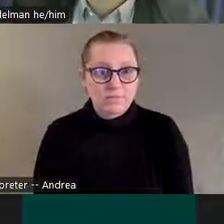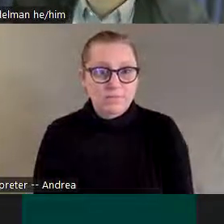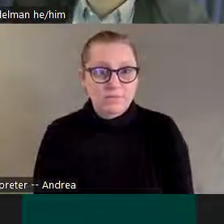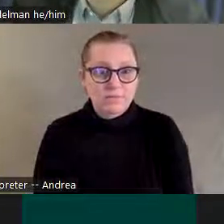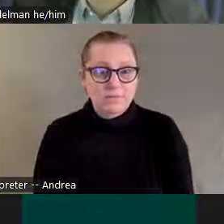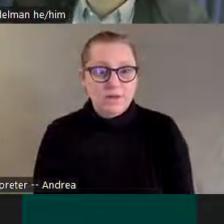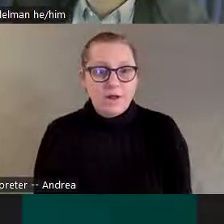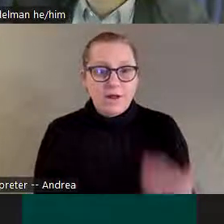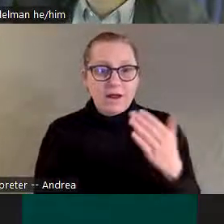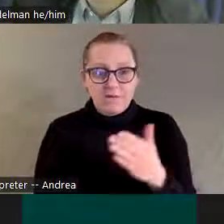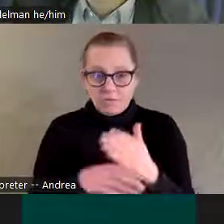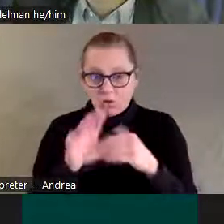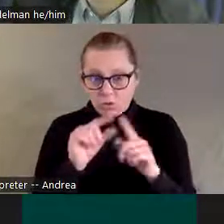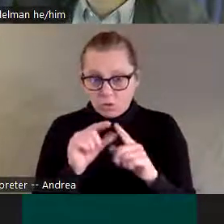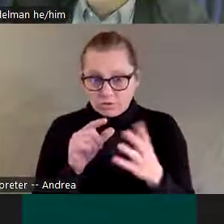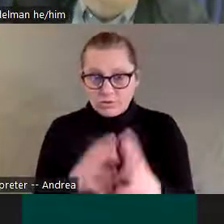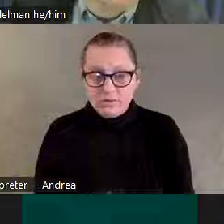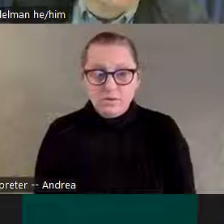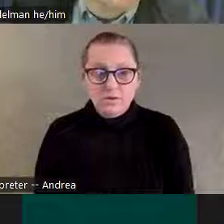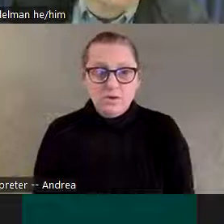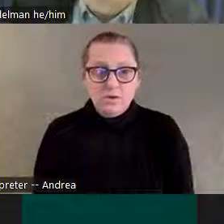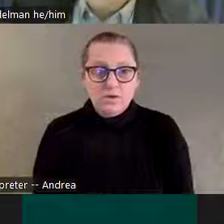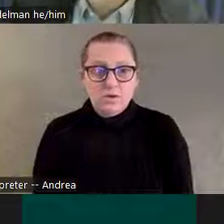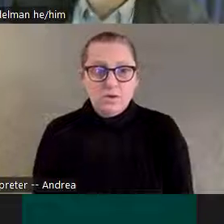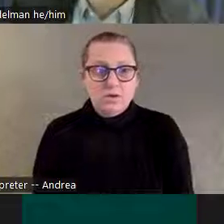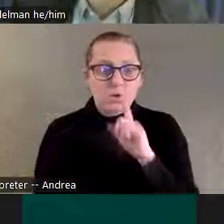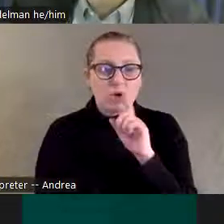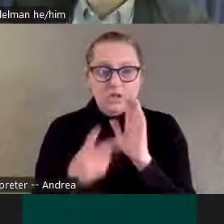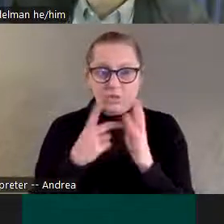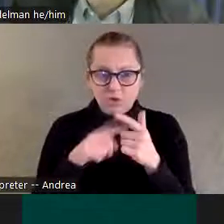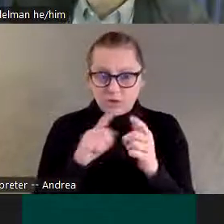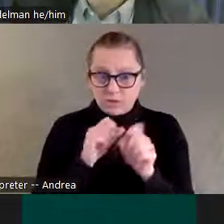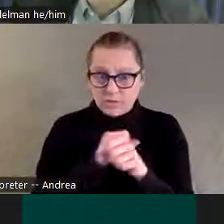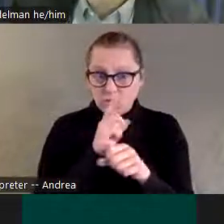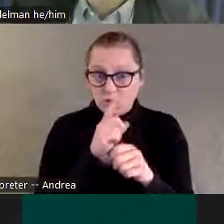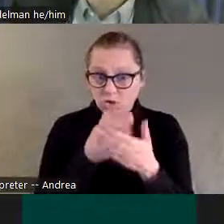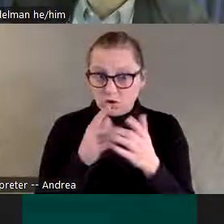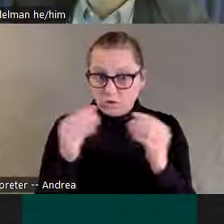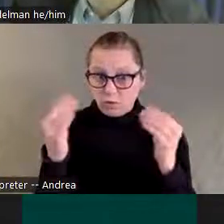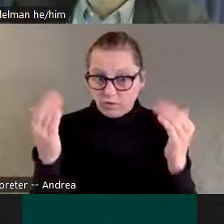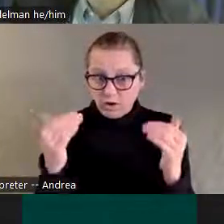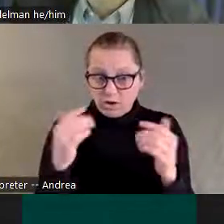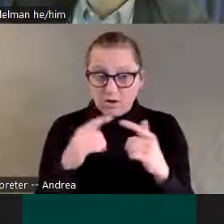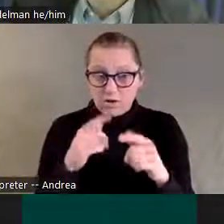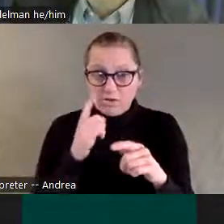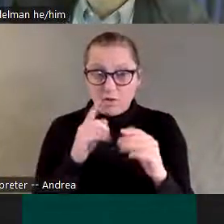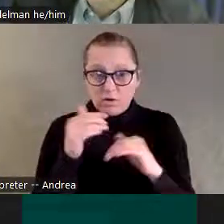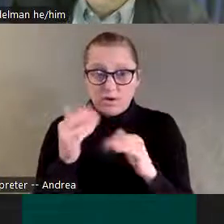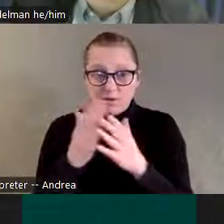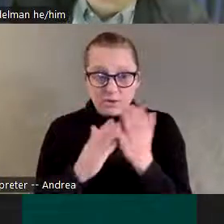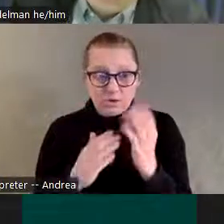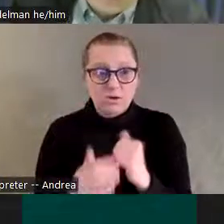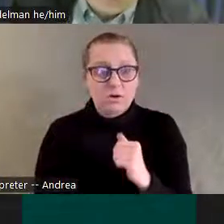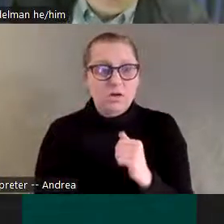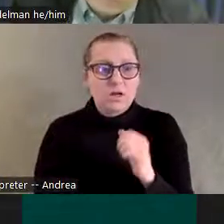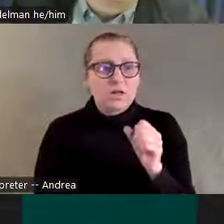After your words. Sure. We'll double check to make sure that we're good to move on though on our for our next break. Yeah,